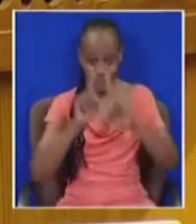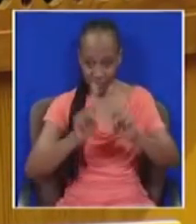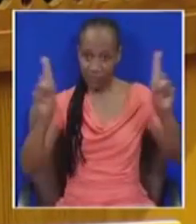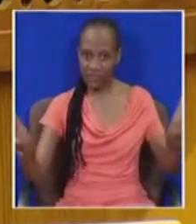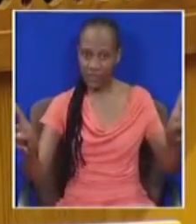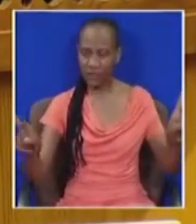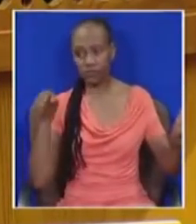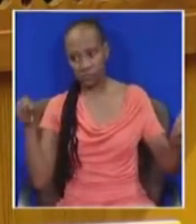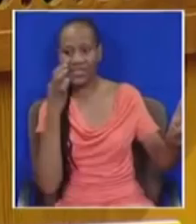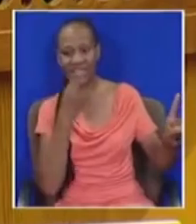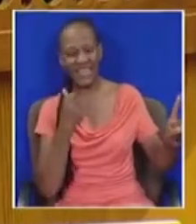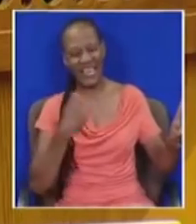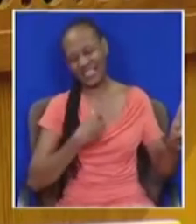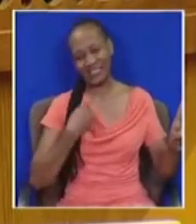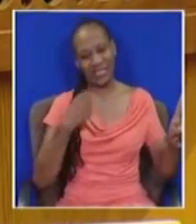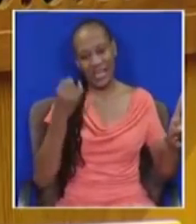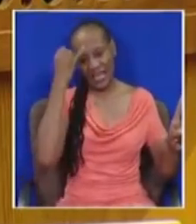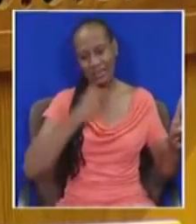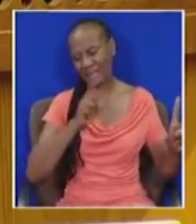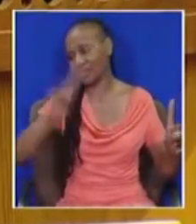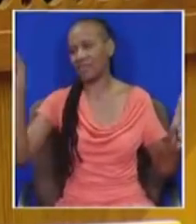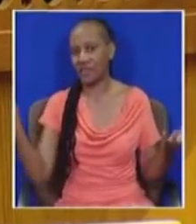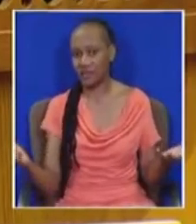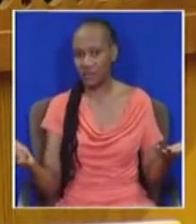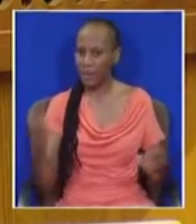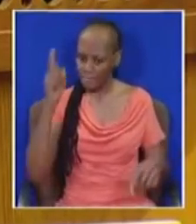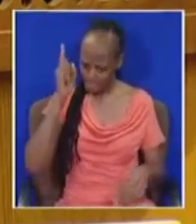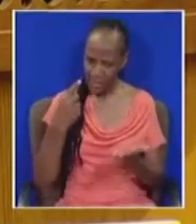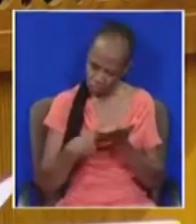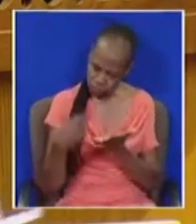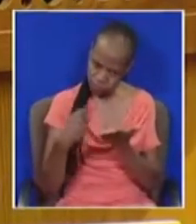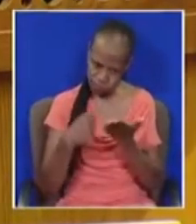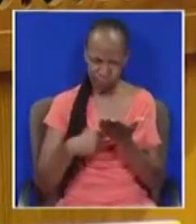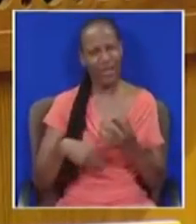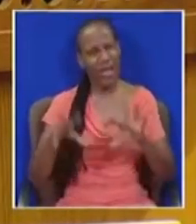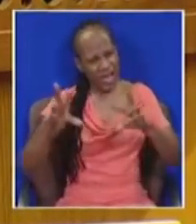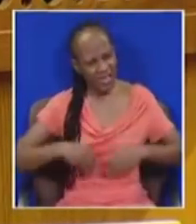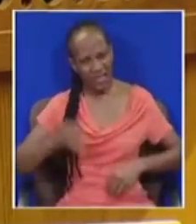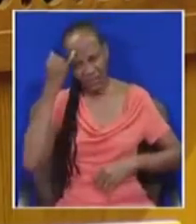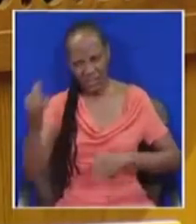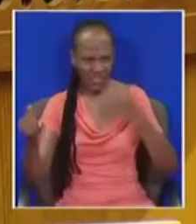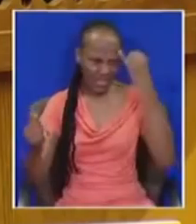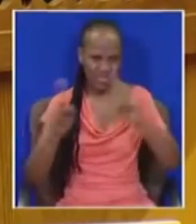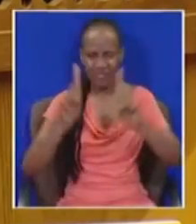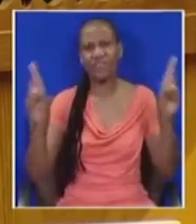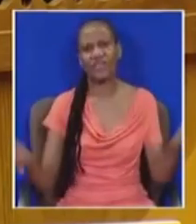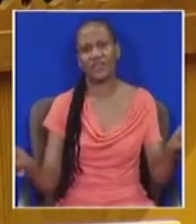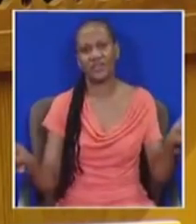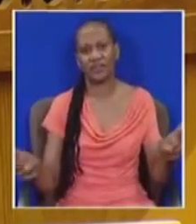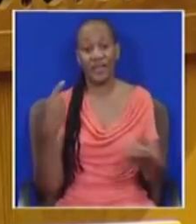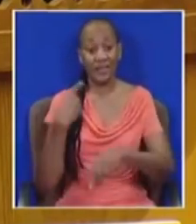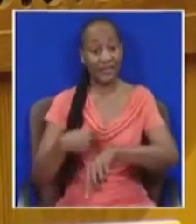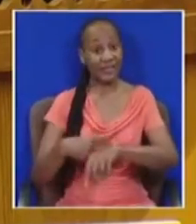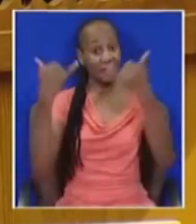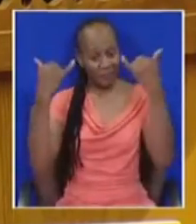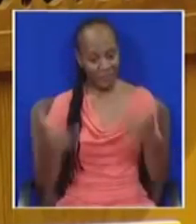say so, and we must be robust in our disagreements if necessary. The time, fellow South Africans,